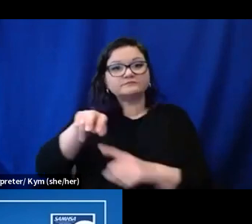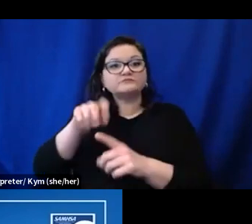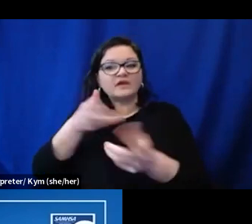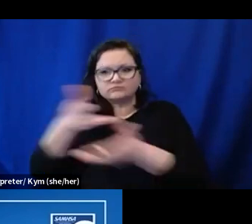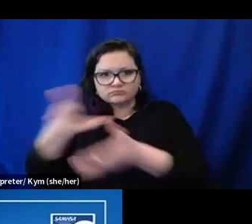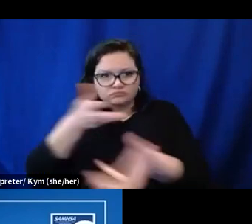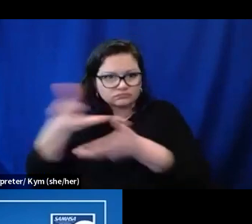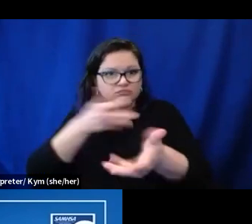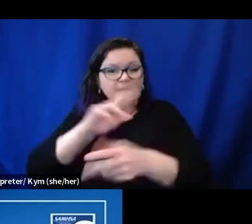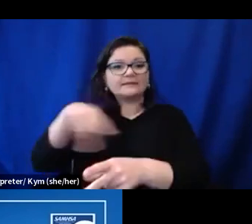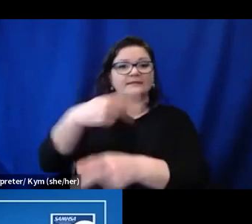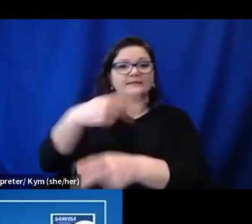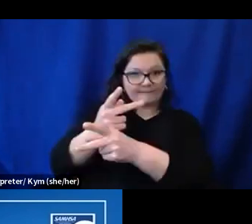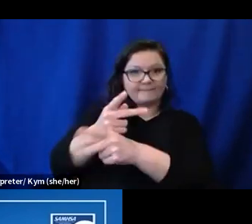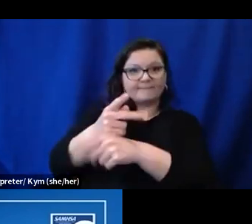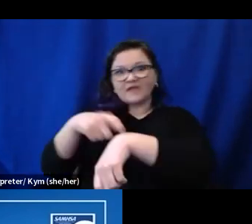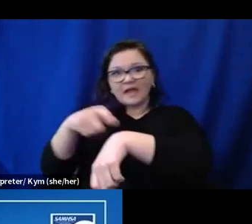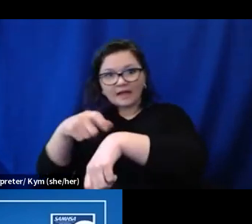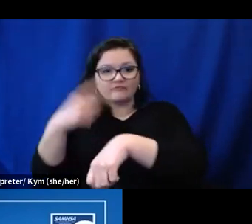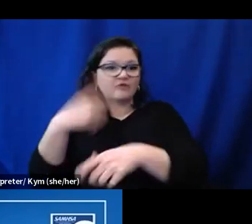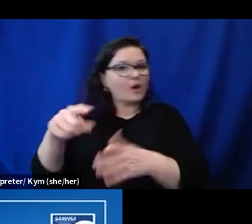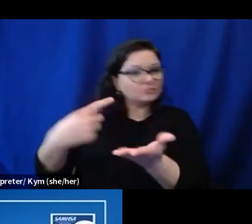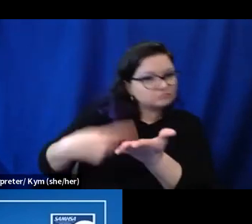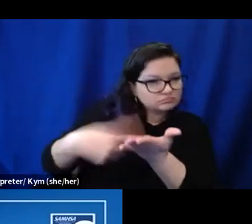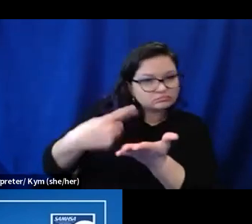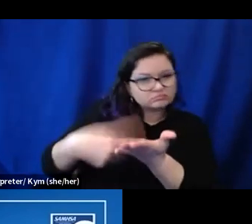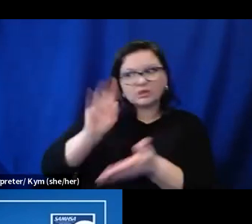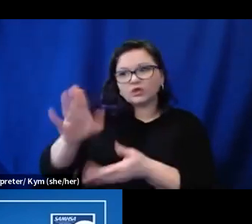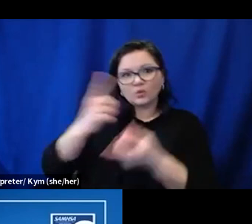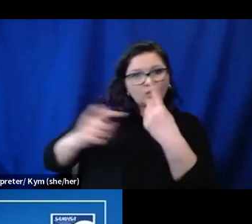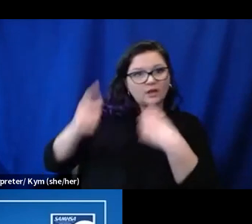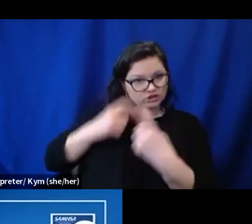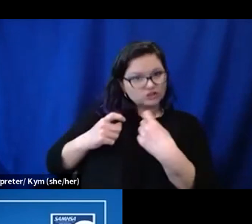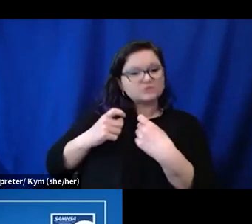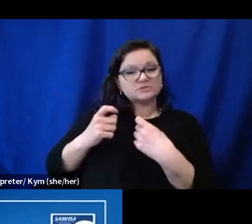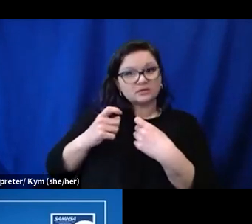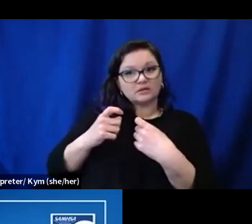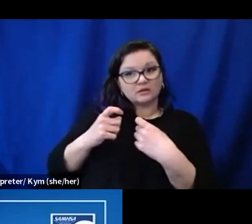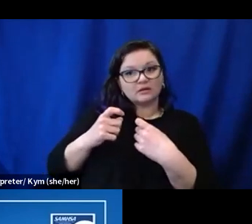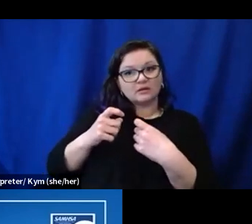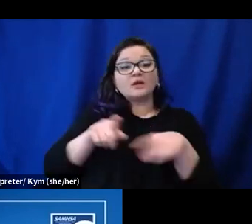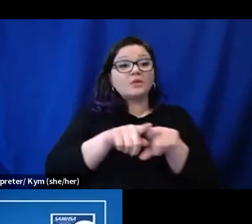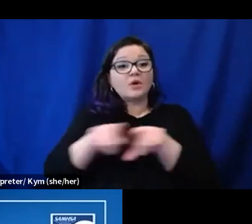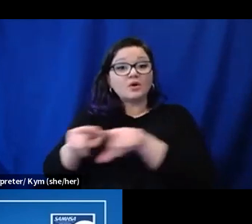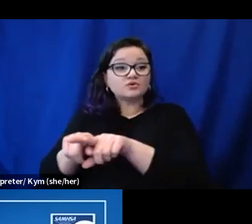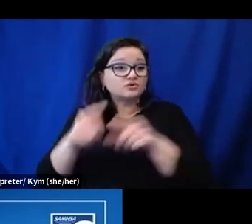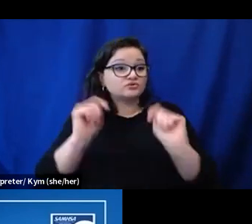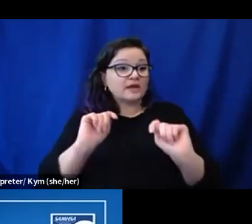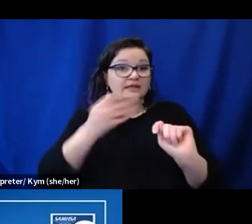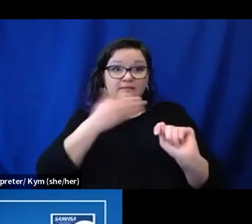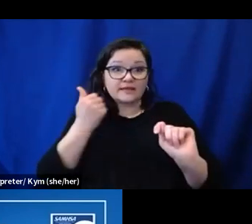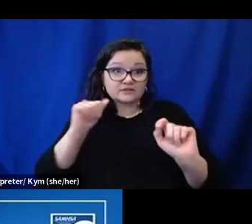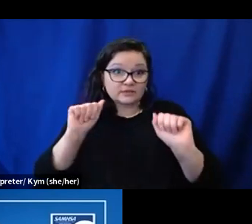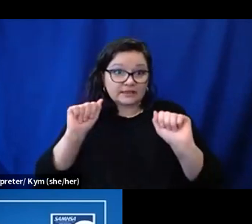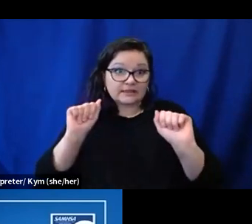time to discuss your questions and to try our best to get as many of those